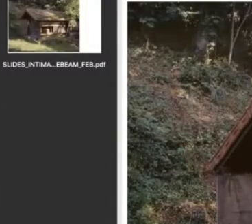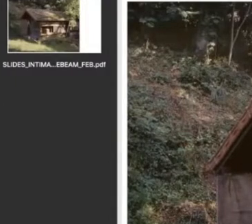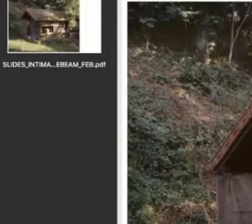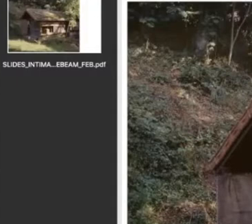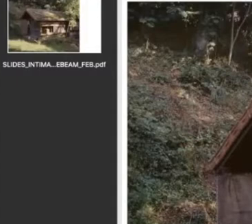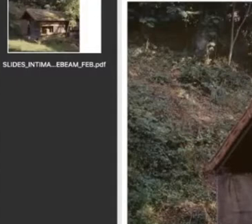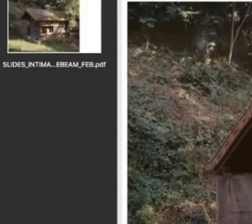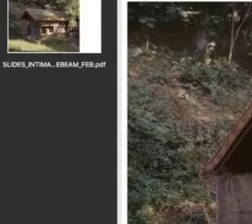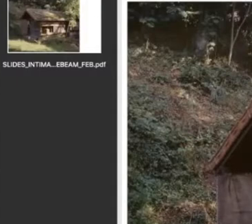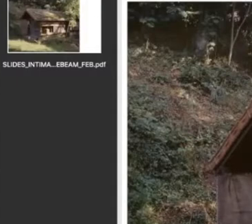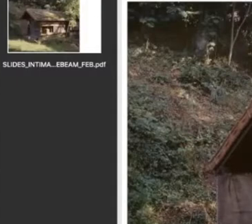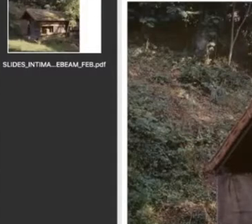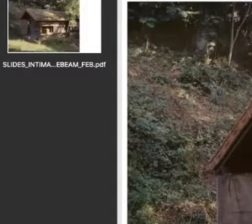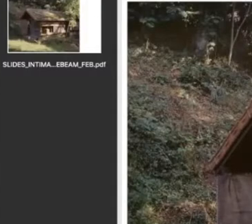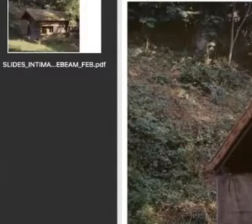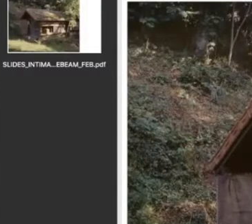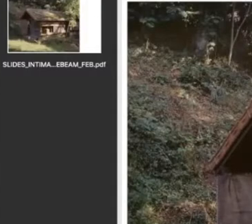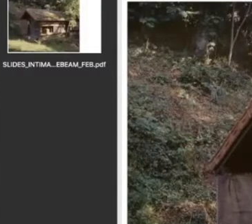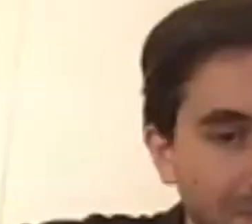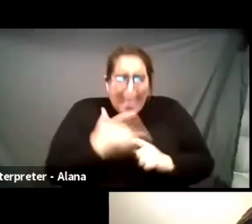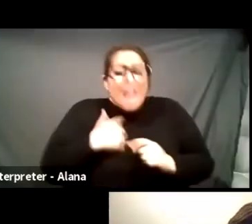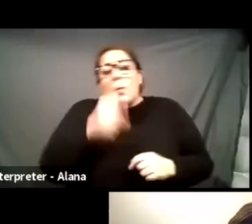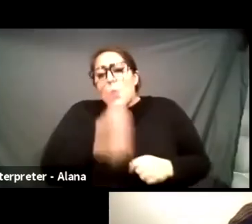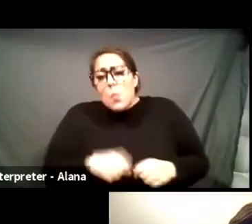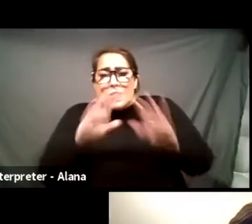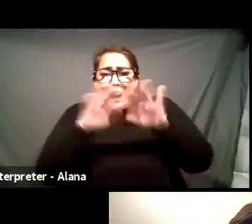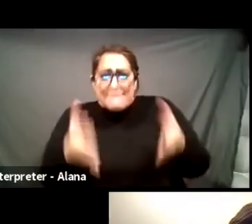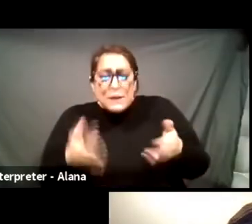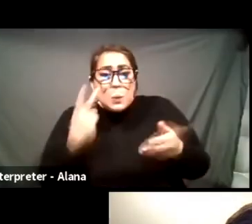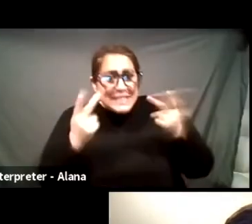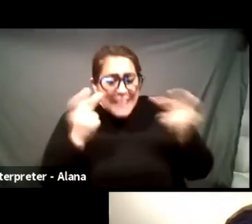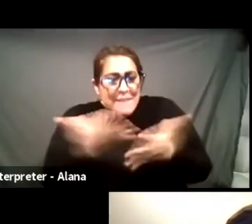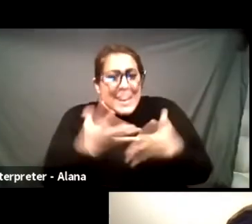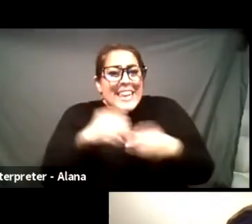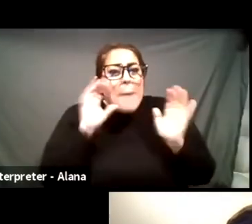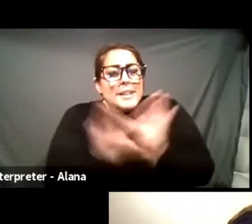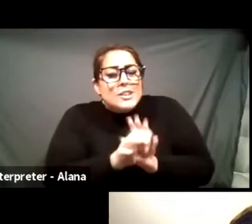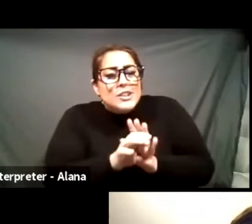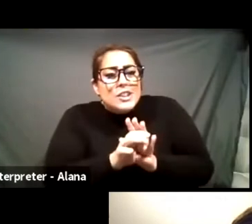beehives that we keep in it. So yeah, as you said,